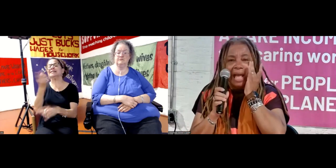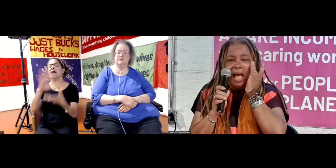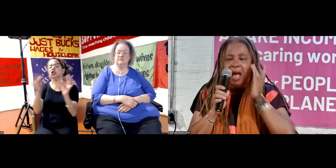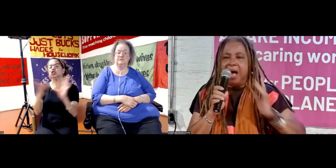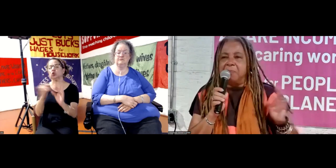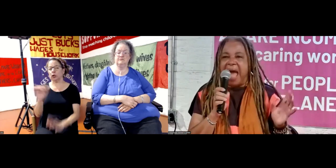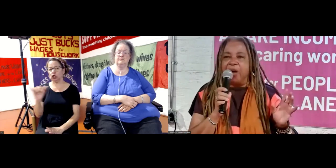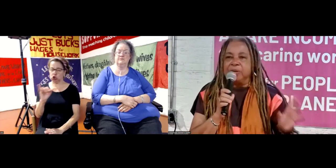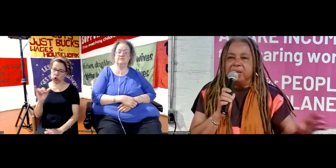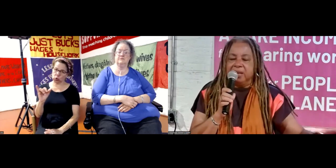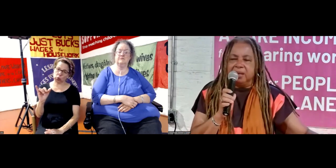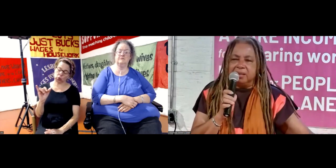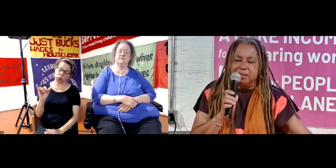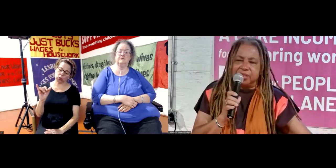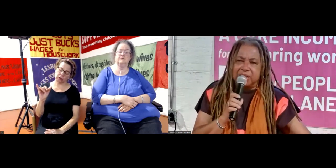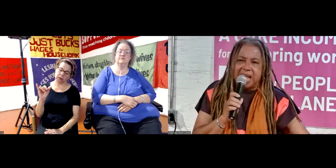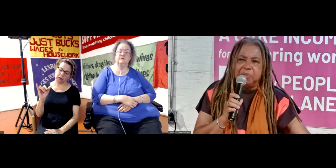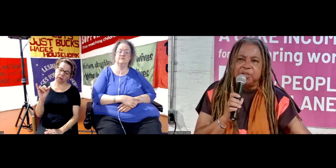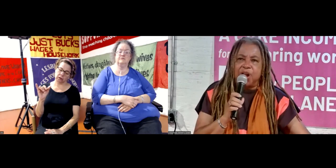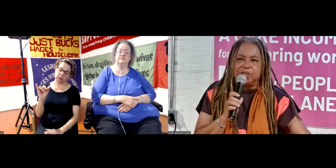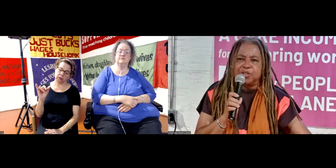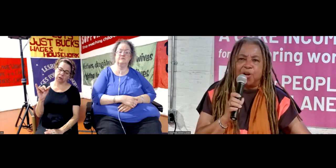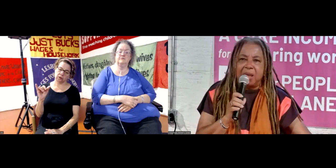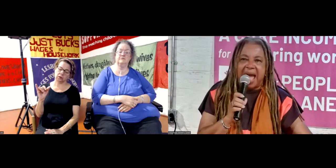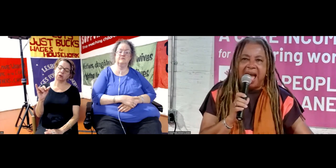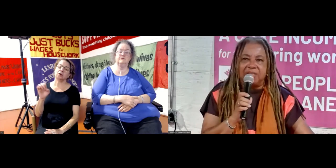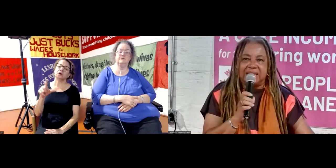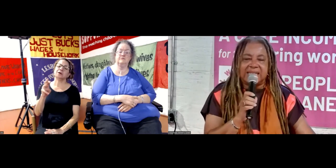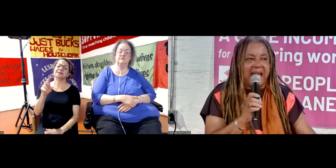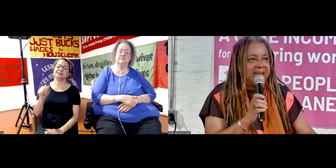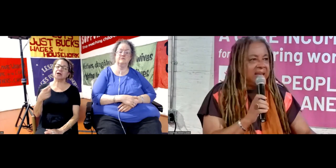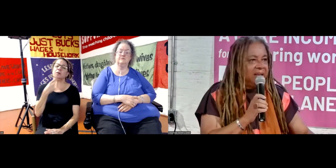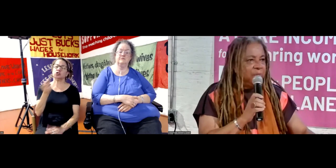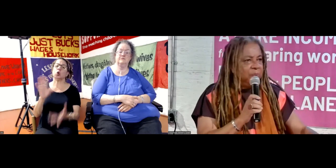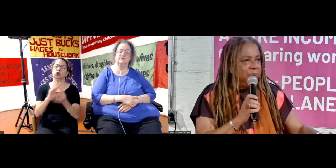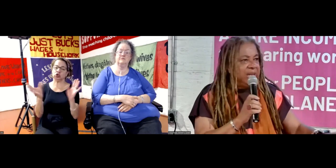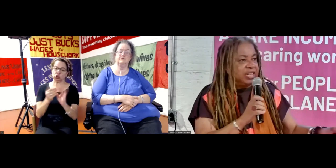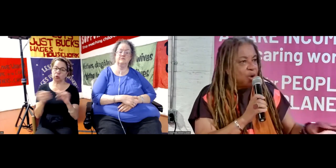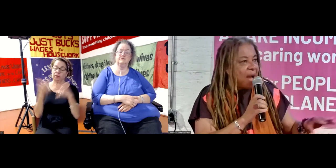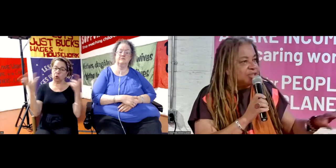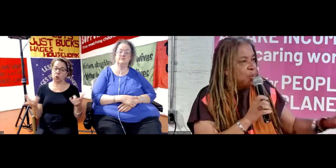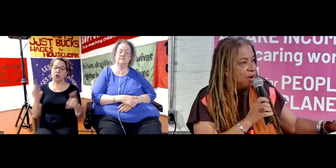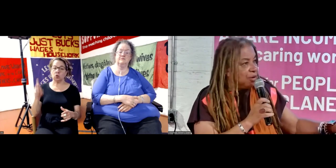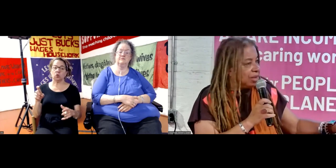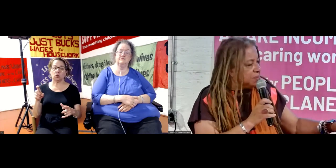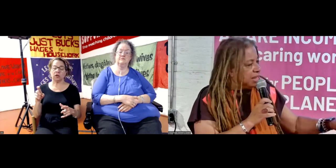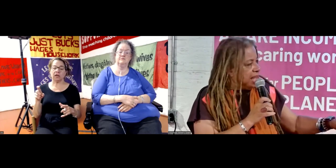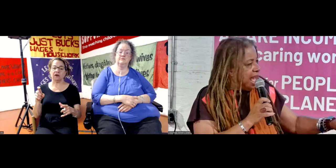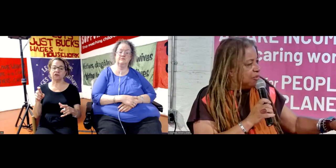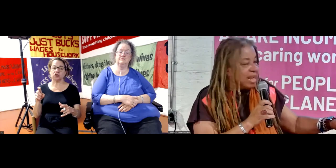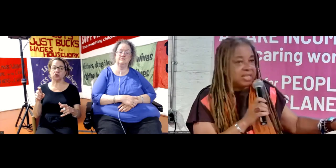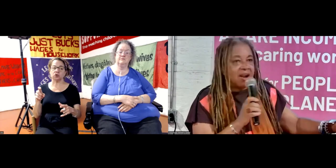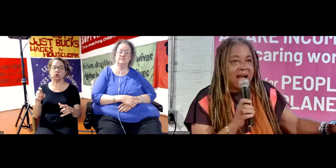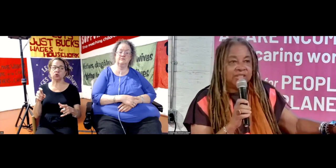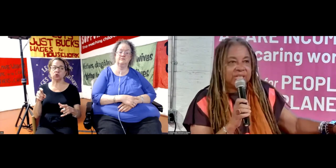story about, Selma, you told the story about how they said, we need to go out to work